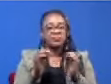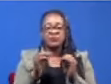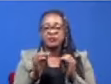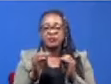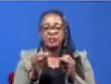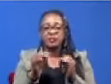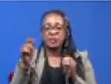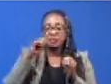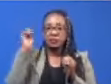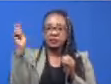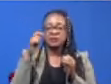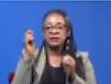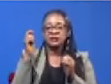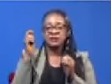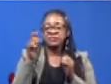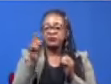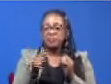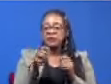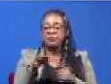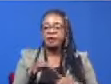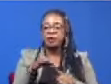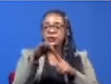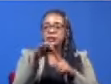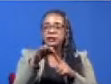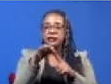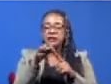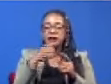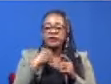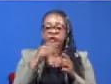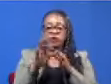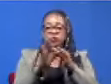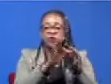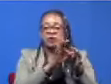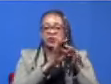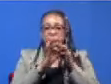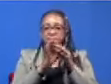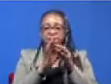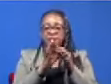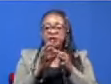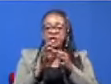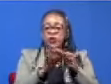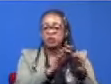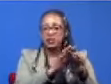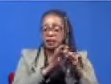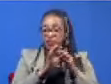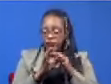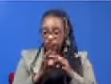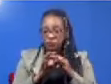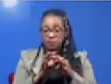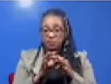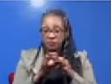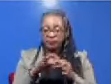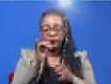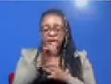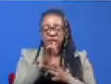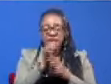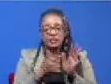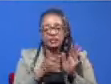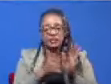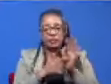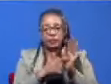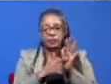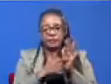The president must prioritize fostering unity and reconciliation. It's a symbol of